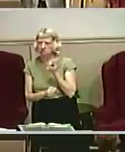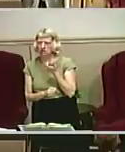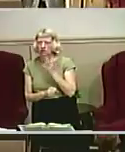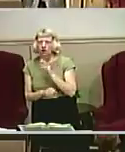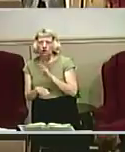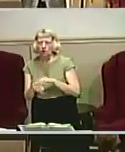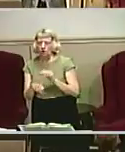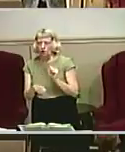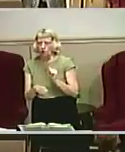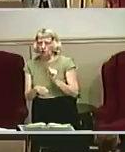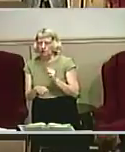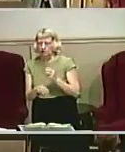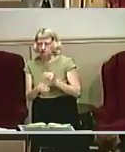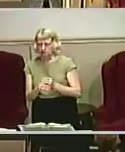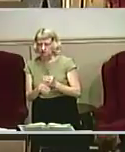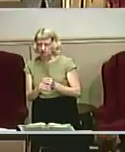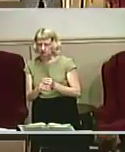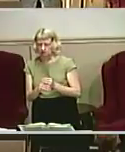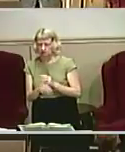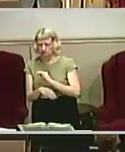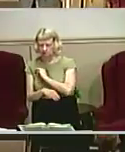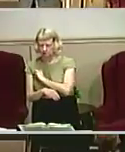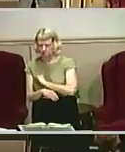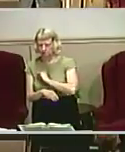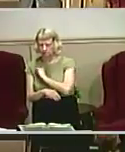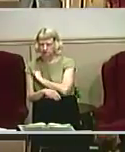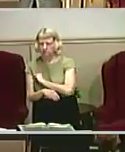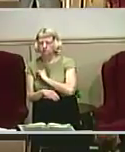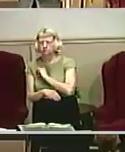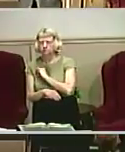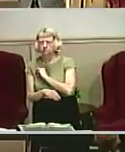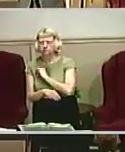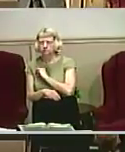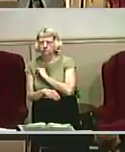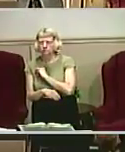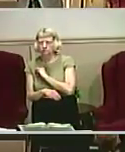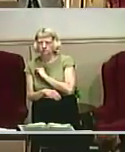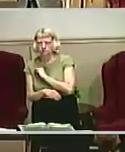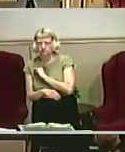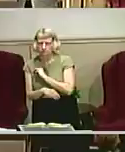didn't call you into missions, you know, God's not probably going to help you out because you're